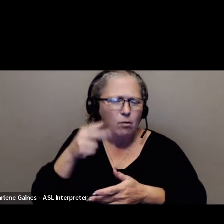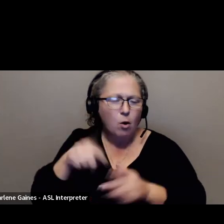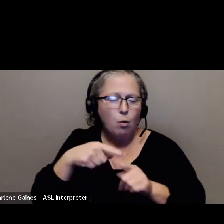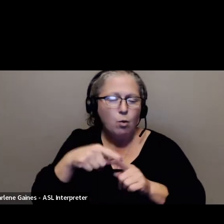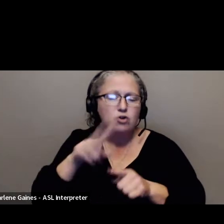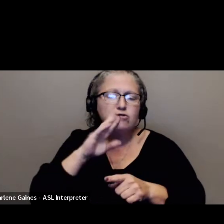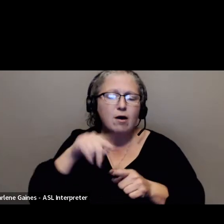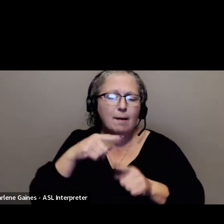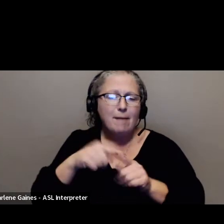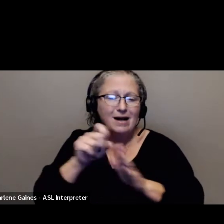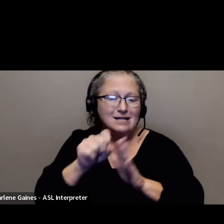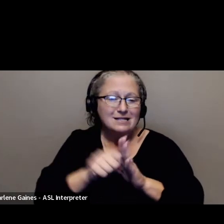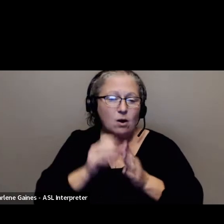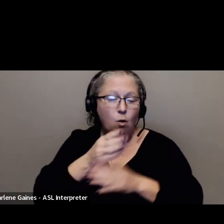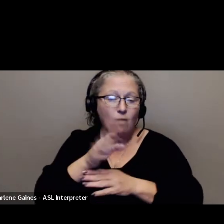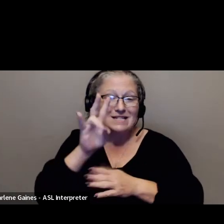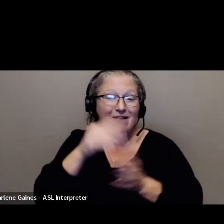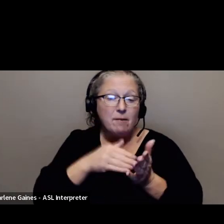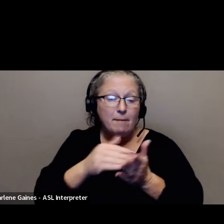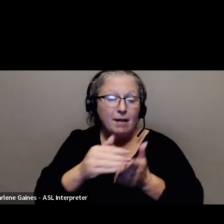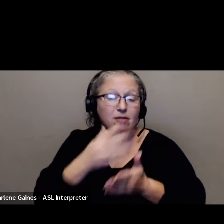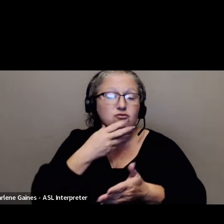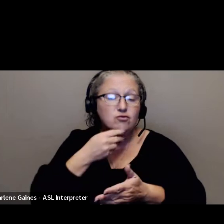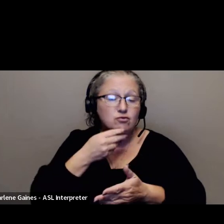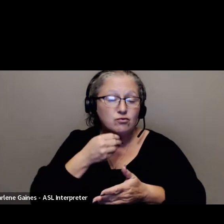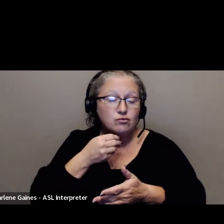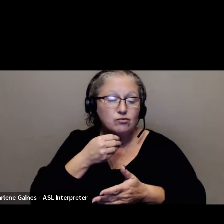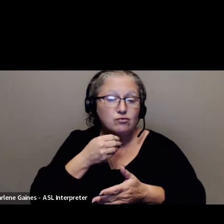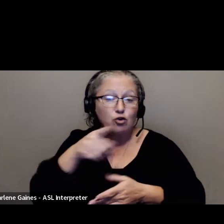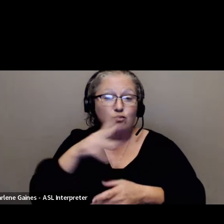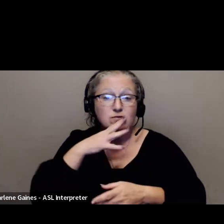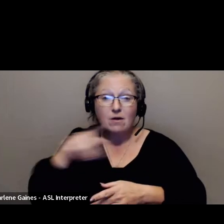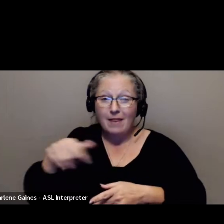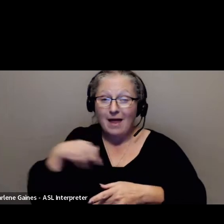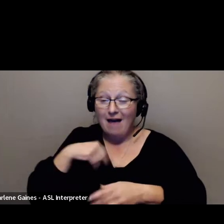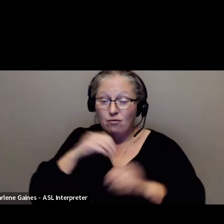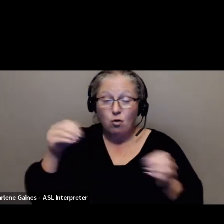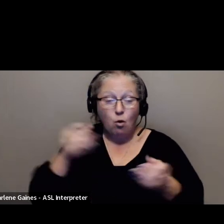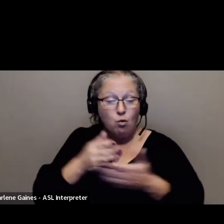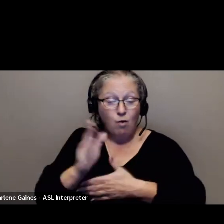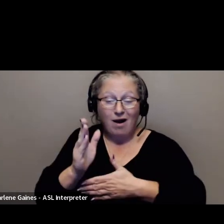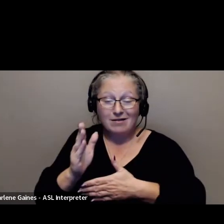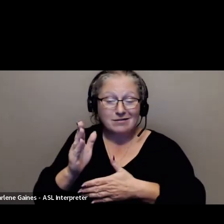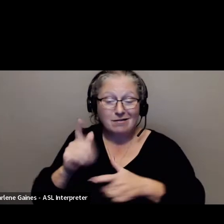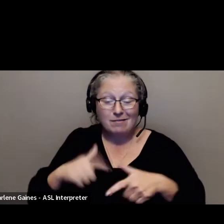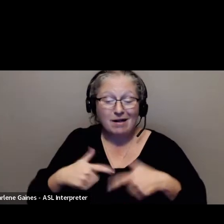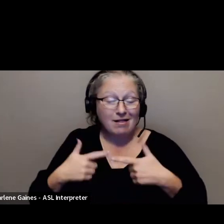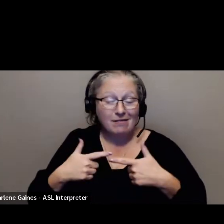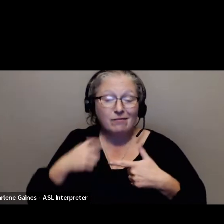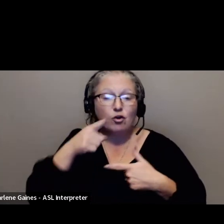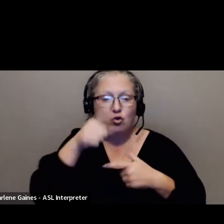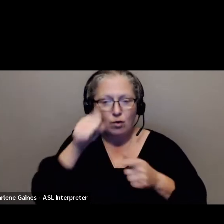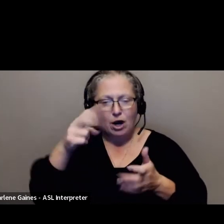about a state with over 7 million Jews, and when you're saying they have no right to exist, well, you can read more in Bret